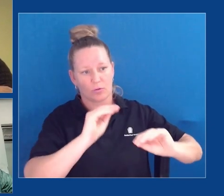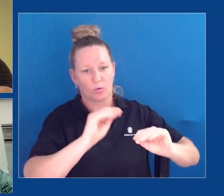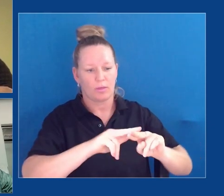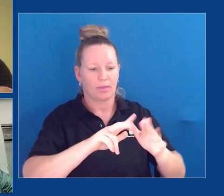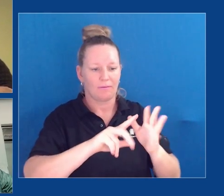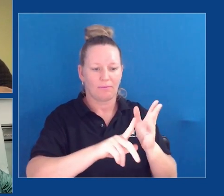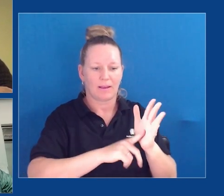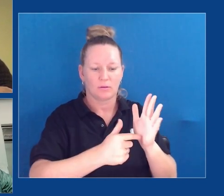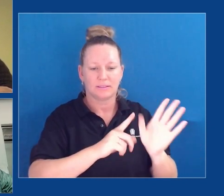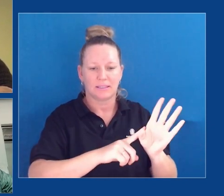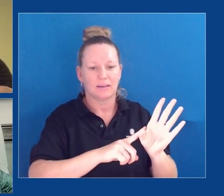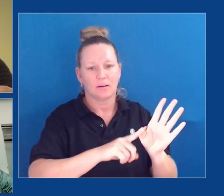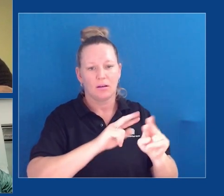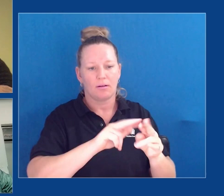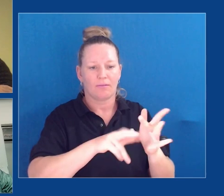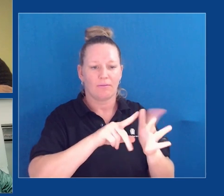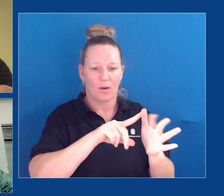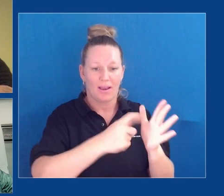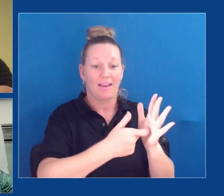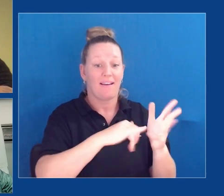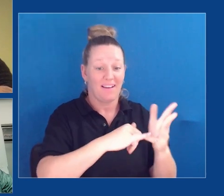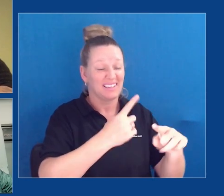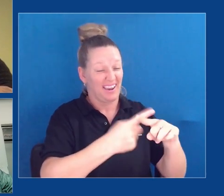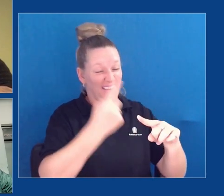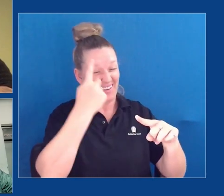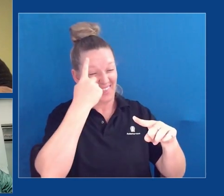also argue the entire university.